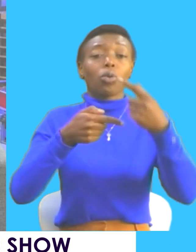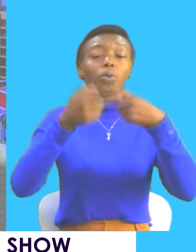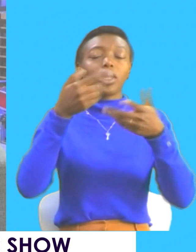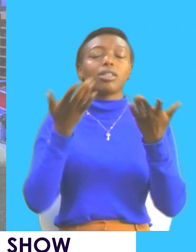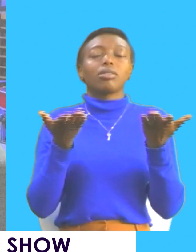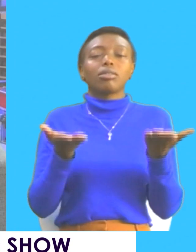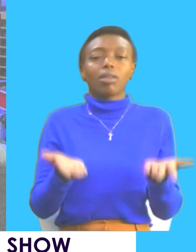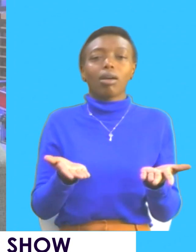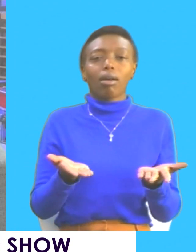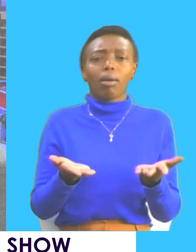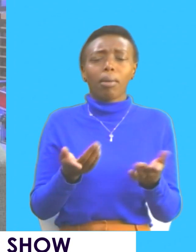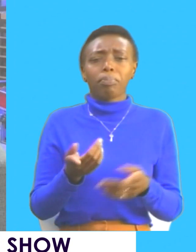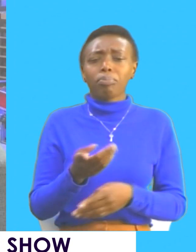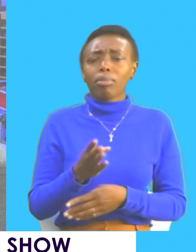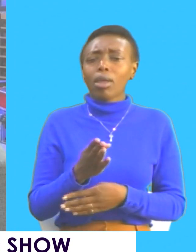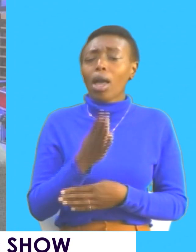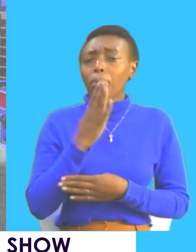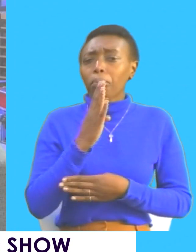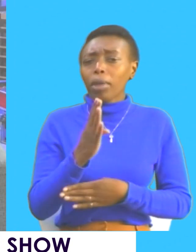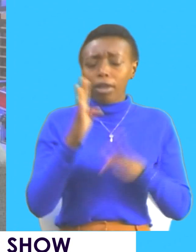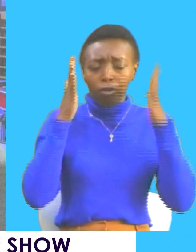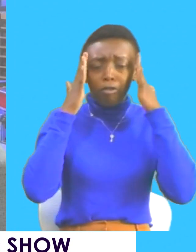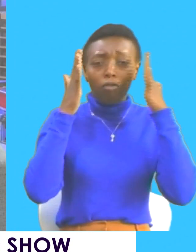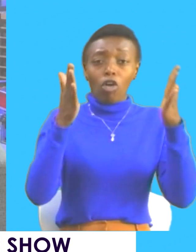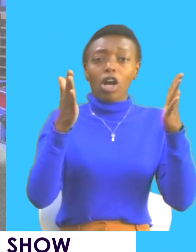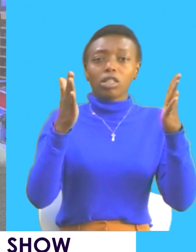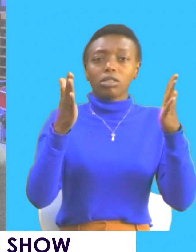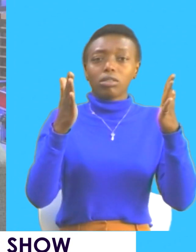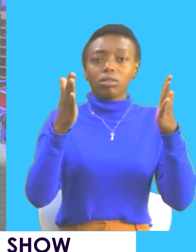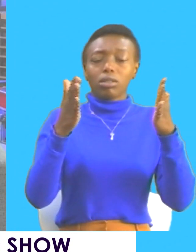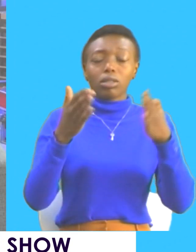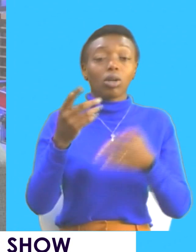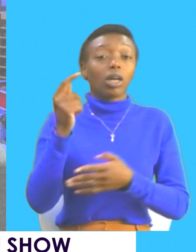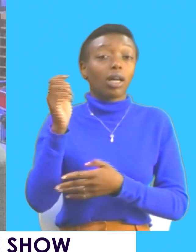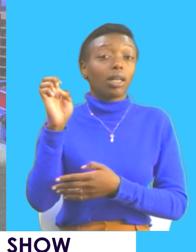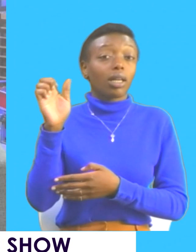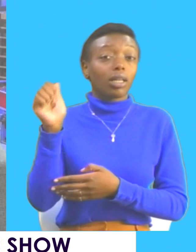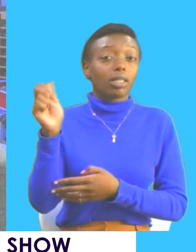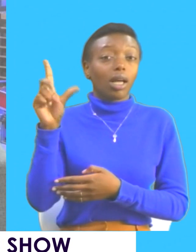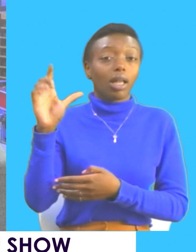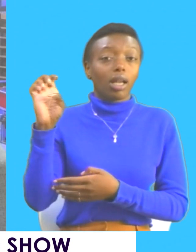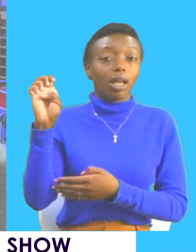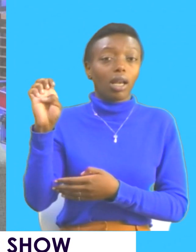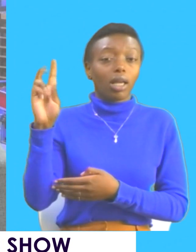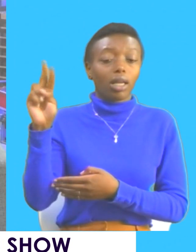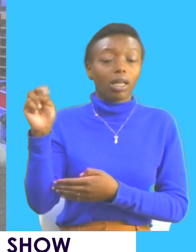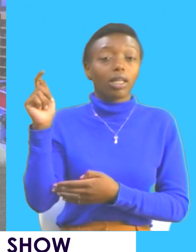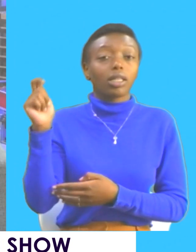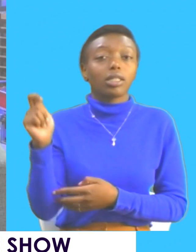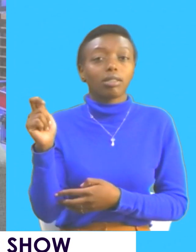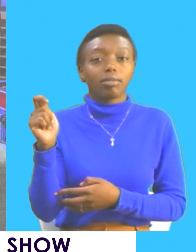Be focused on your skills, talents, and giftings. Be passionate about them and